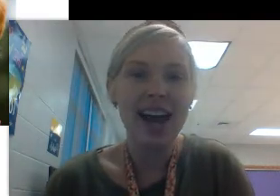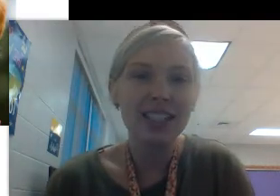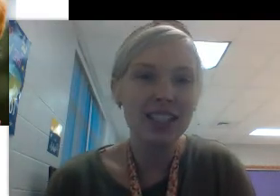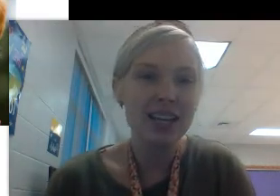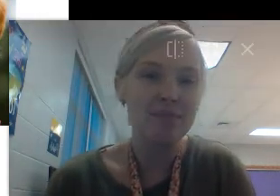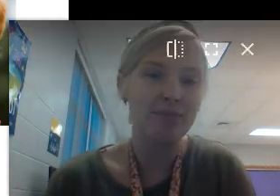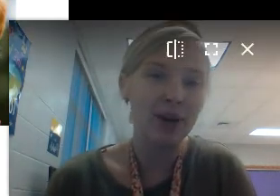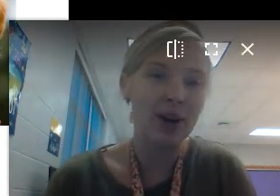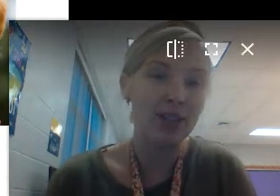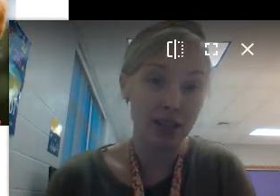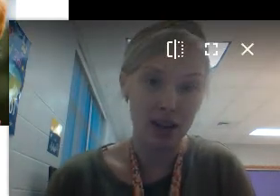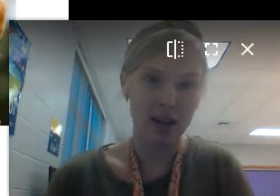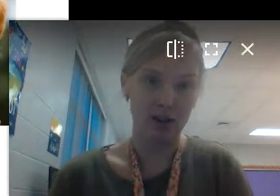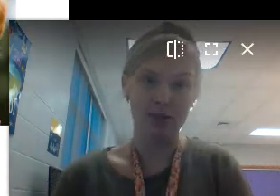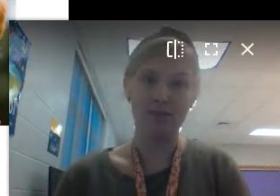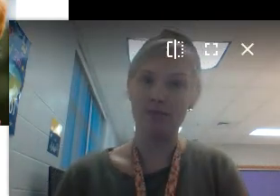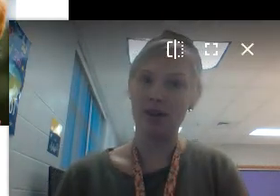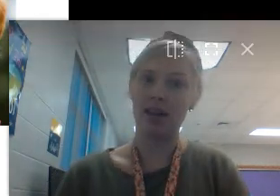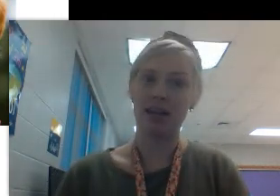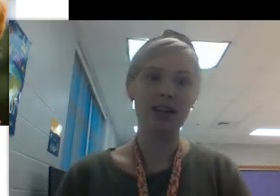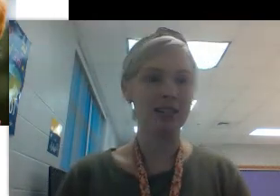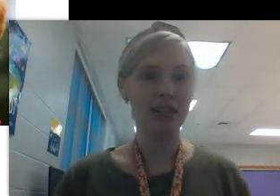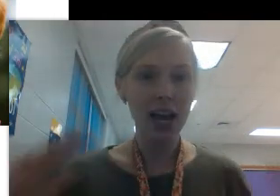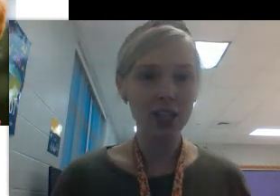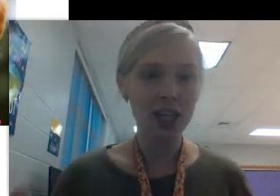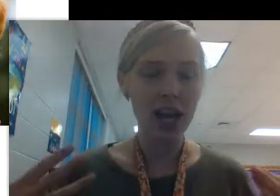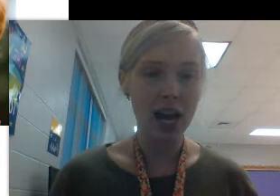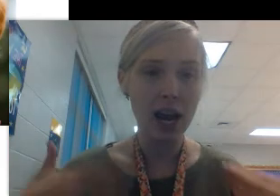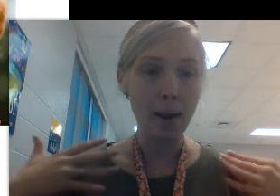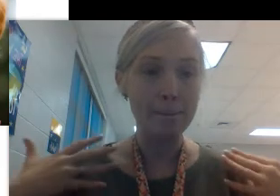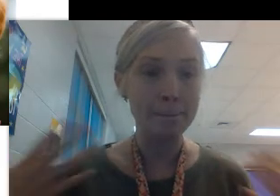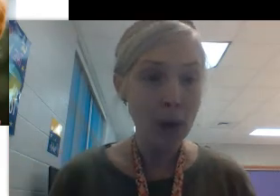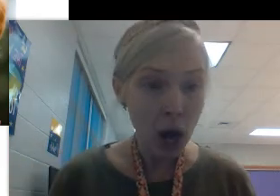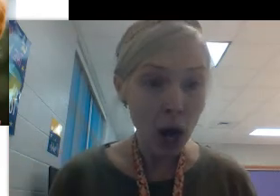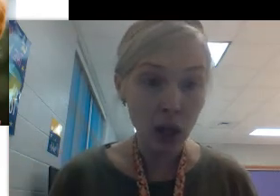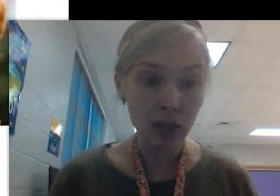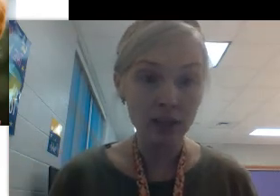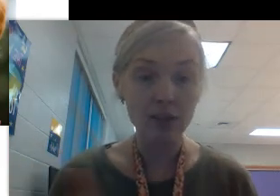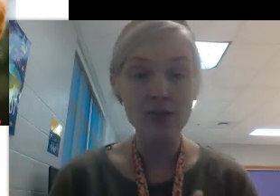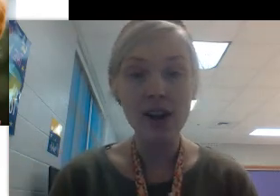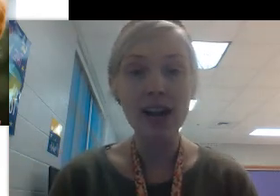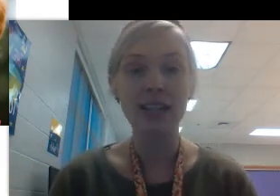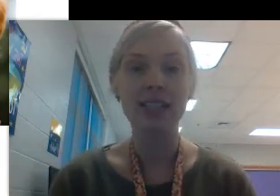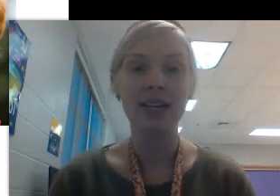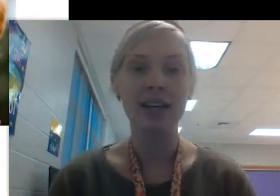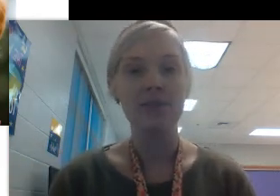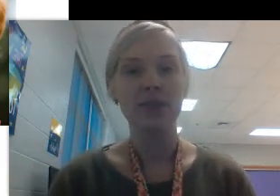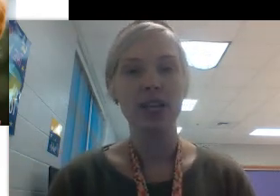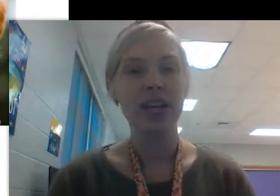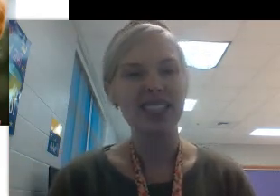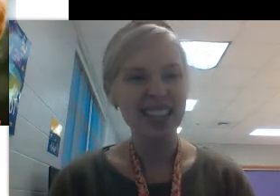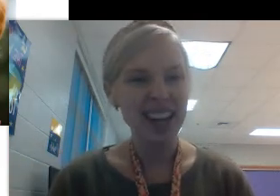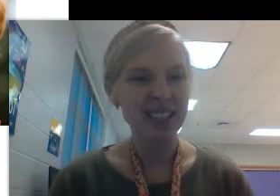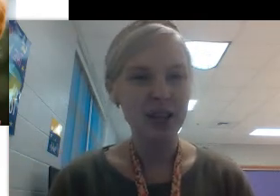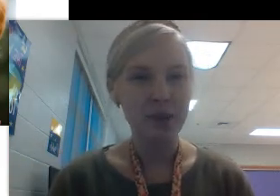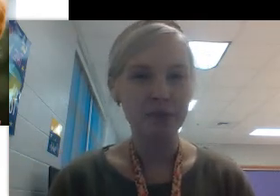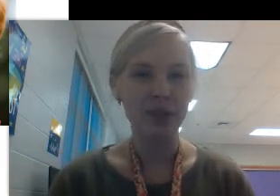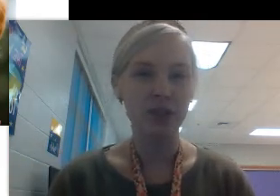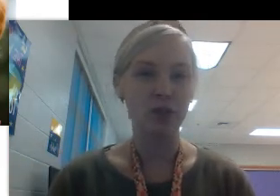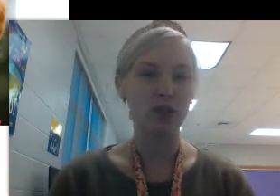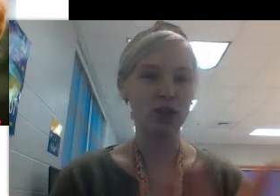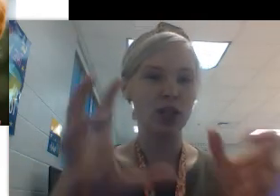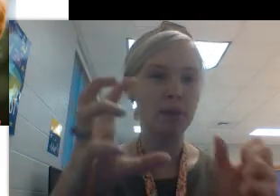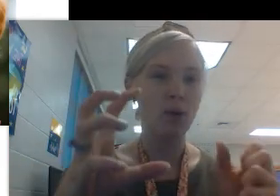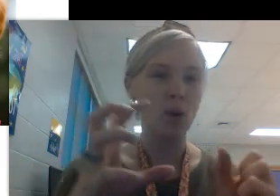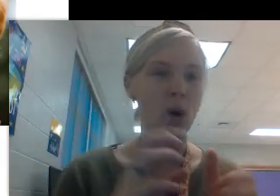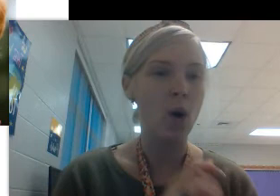are catching balls. And that grown man, he is catching a ball. Right. And to catch